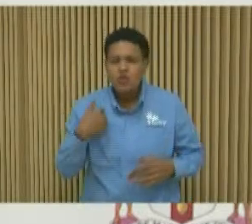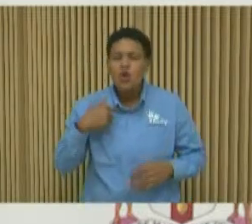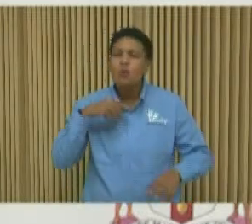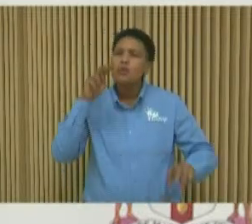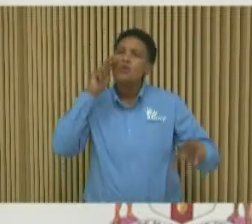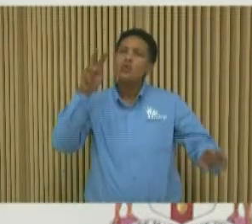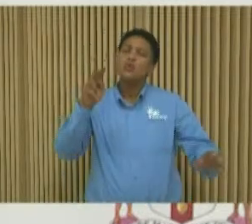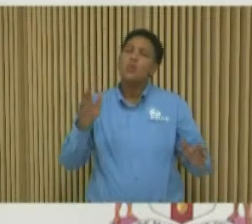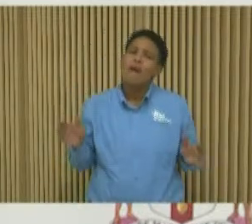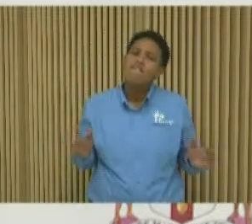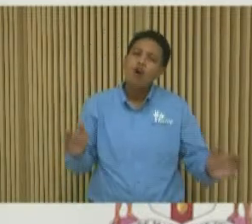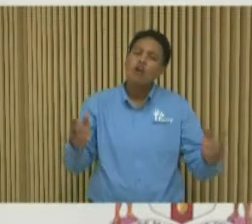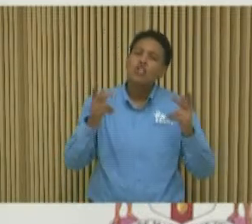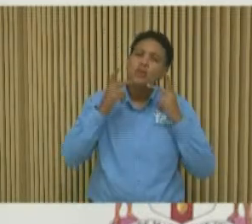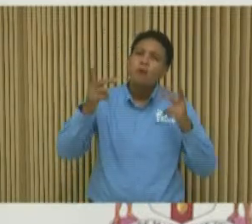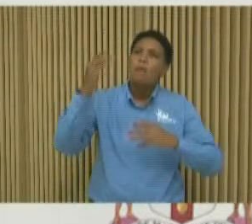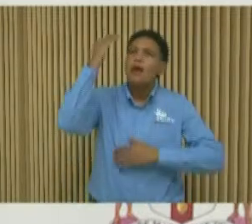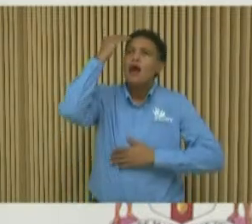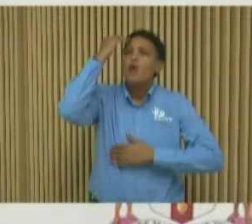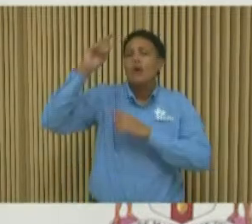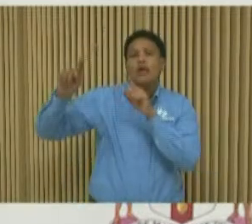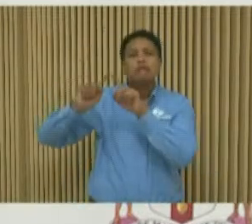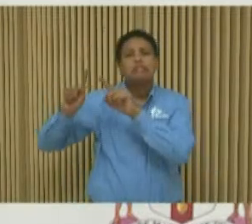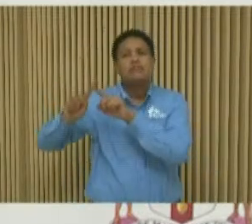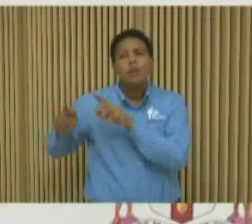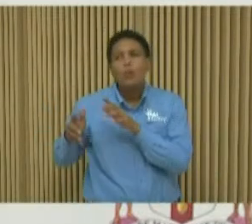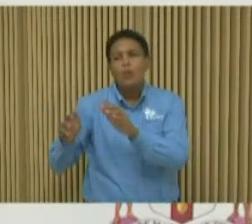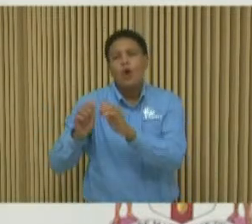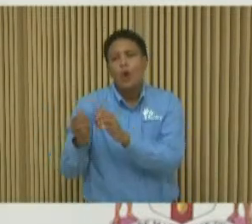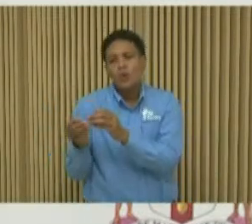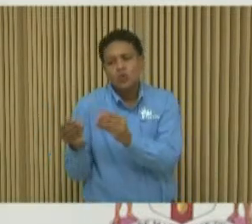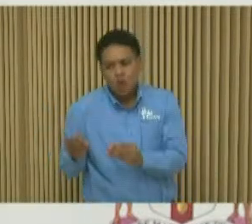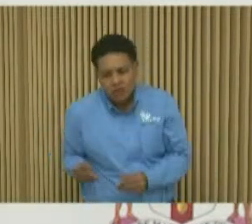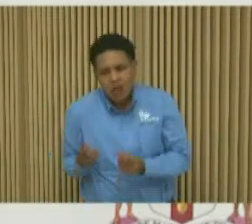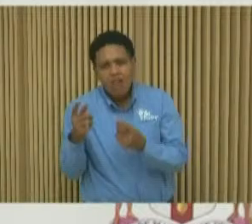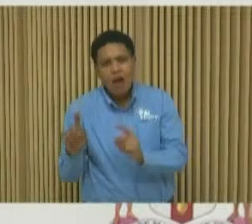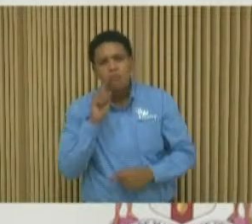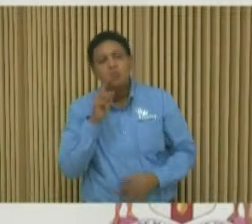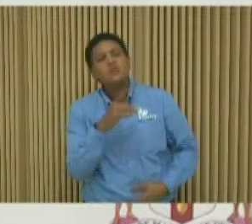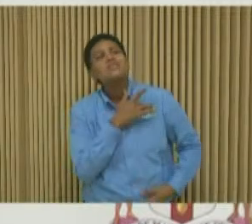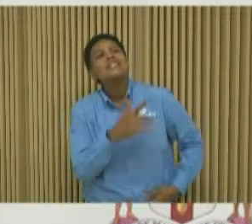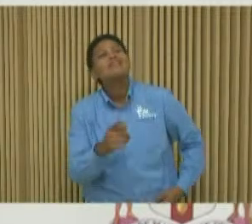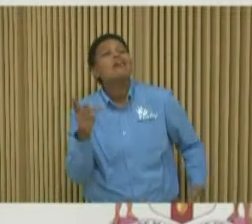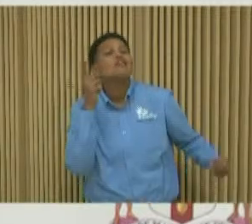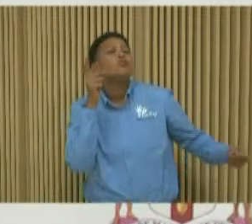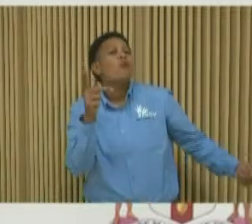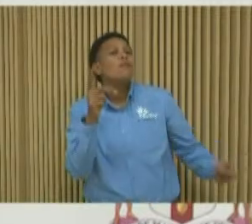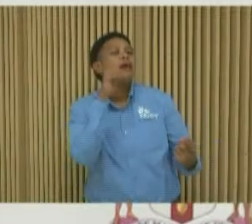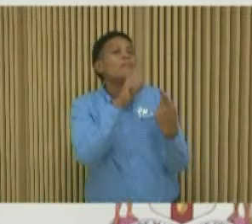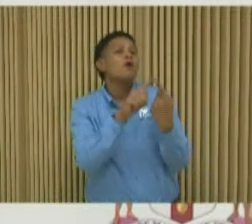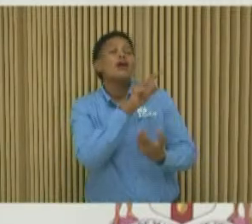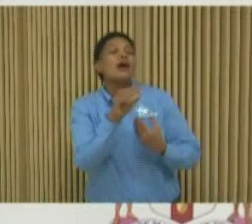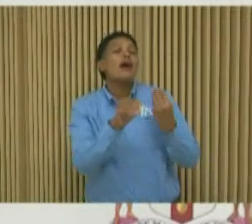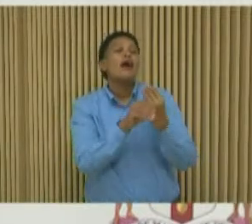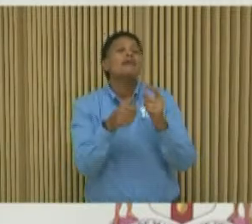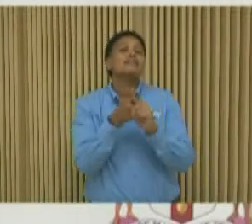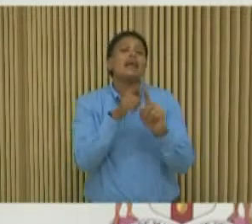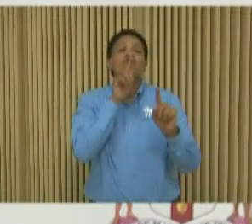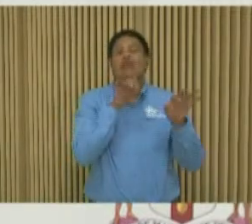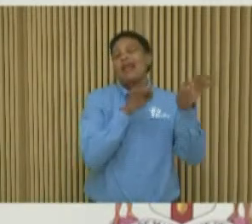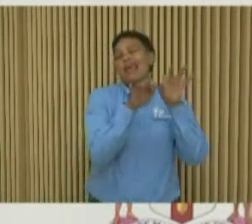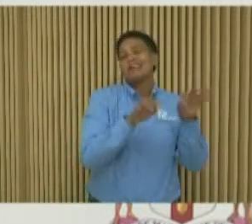public awareness around the remedies for justice, to sensitize the public, and to explain